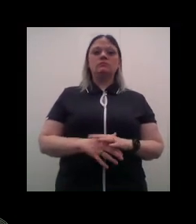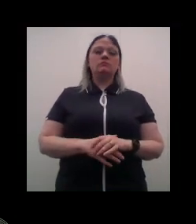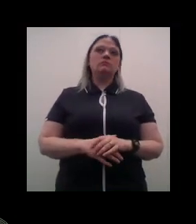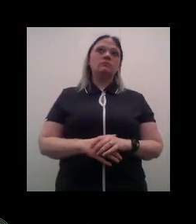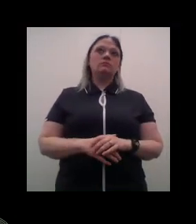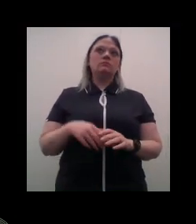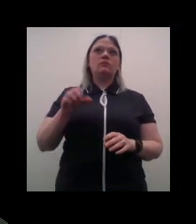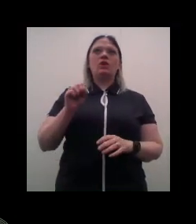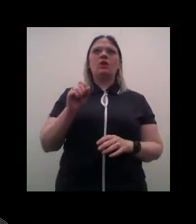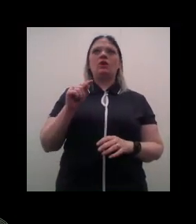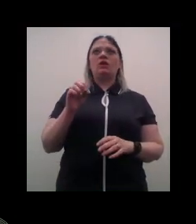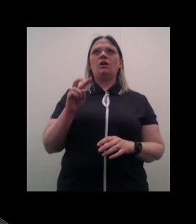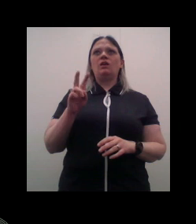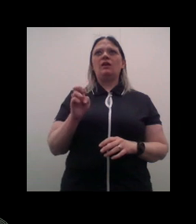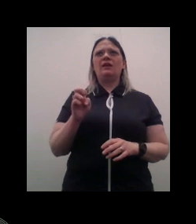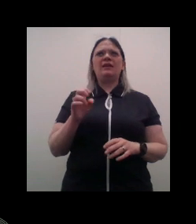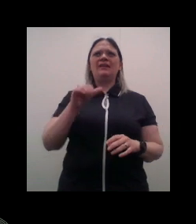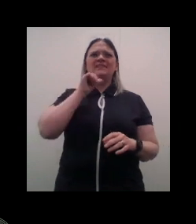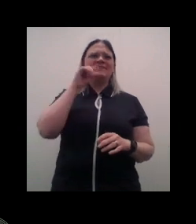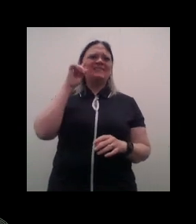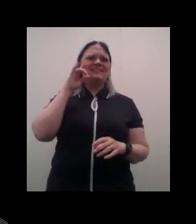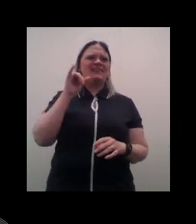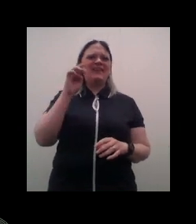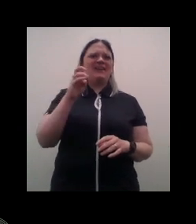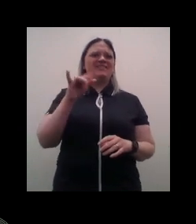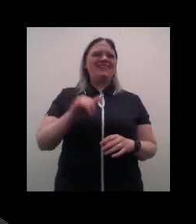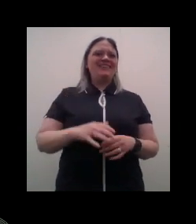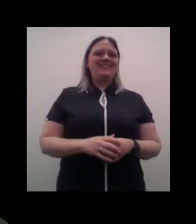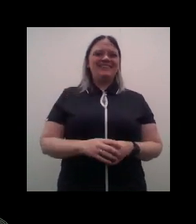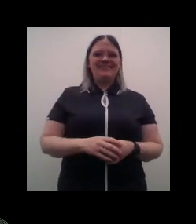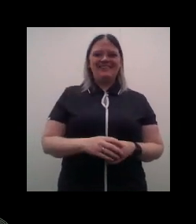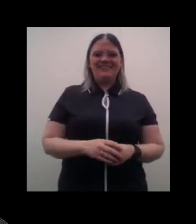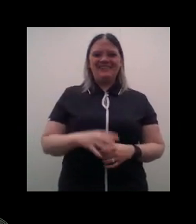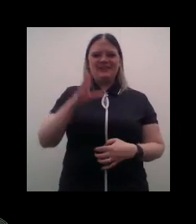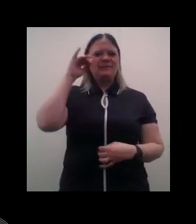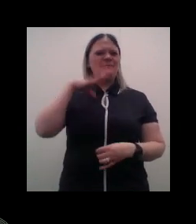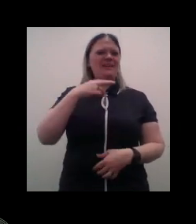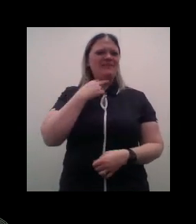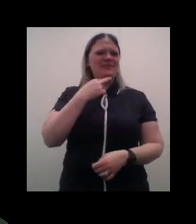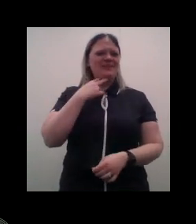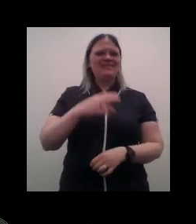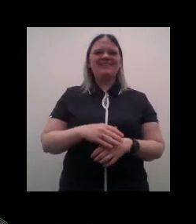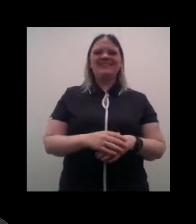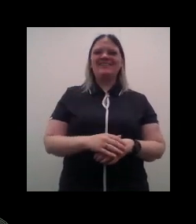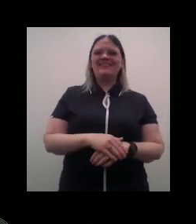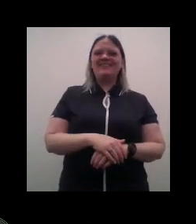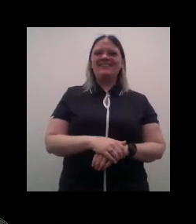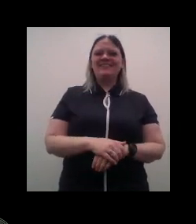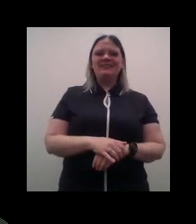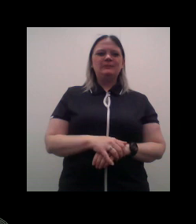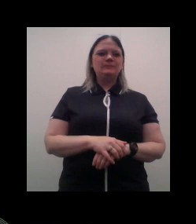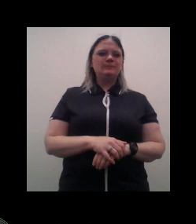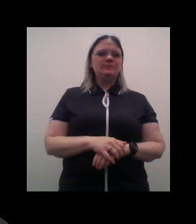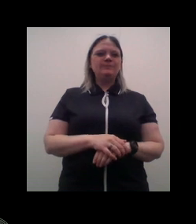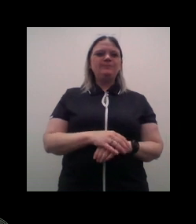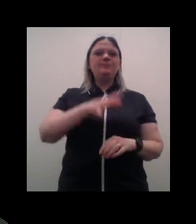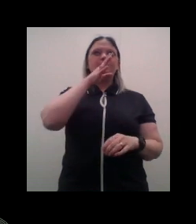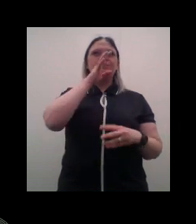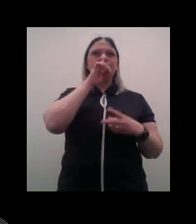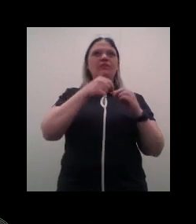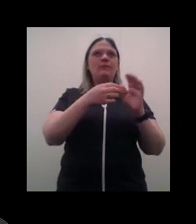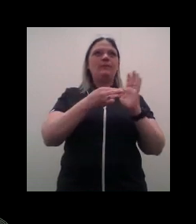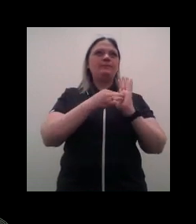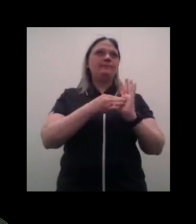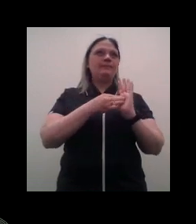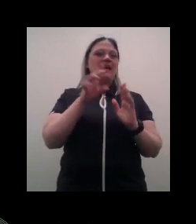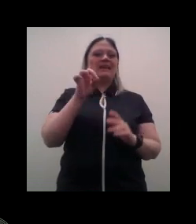This is Steve Brown. That doesn't sound like Emily. The projections that we were talking about from the modeling data a couple